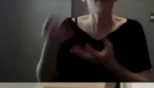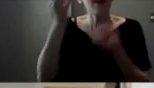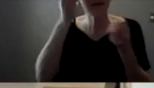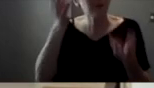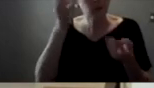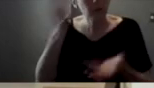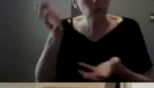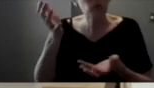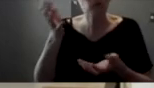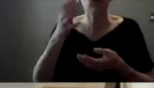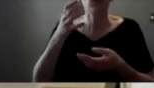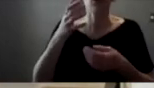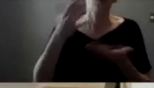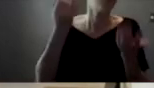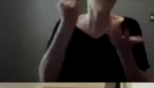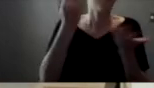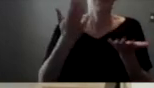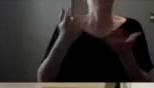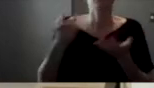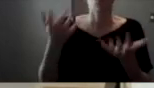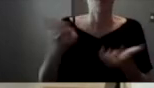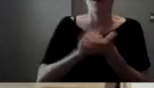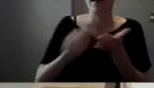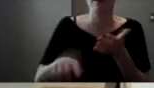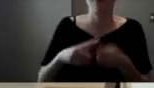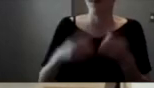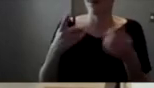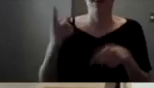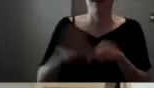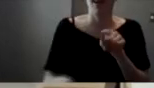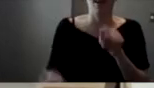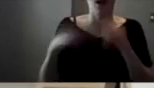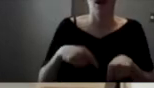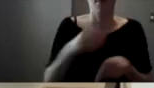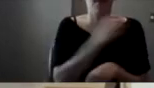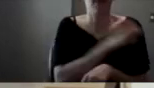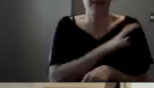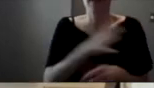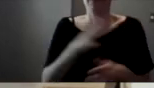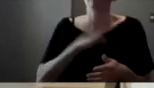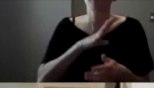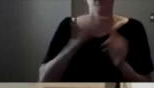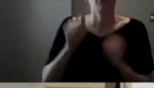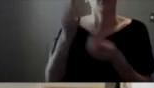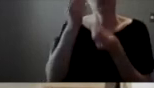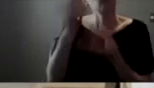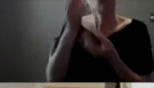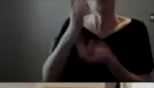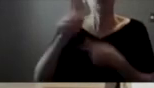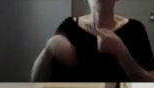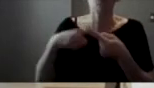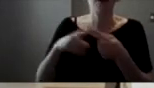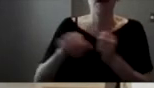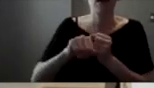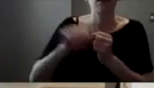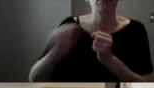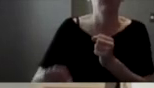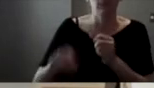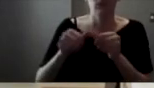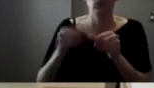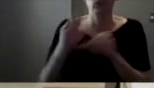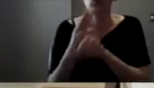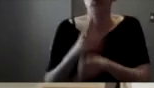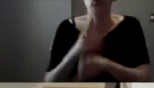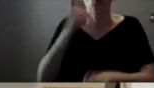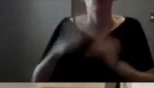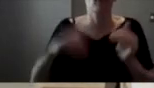related to extension of duration of use, and of course, if there's need for her to remove, then providing those services, like we said,